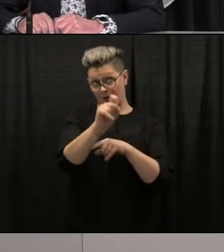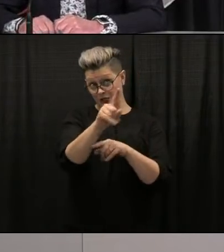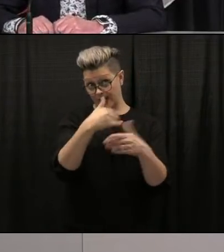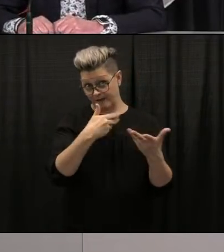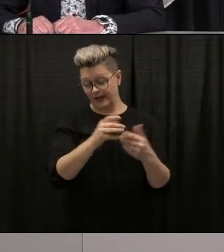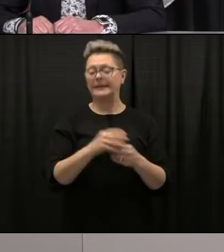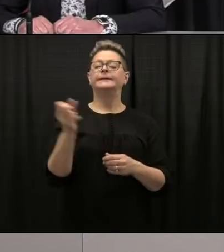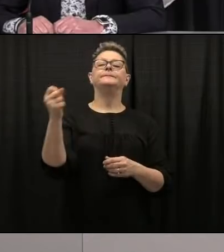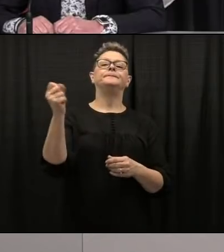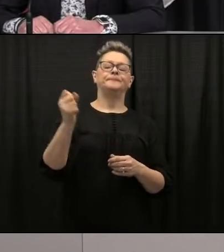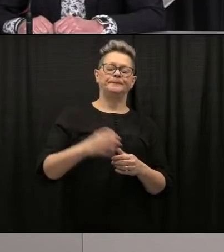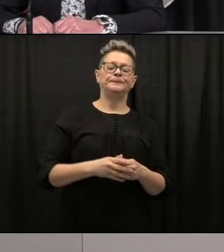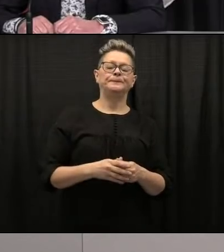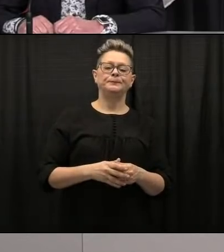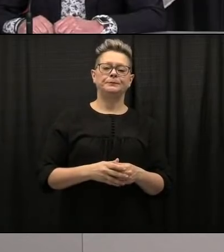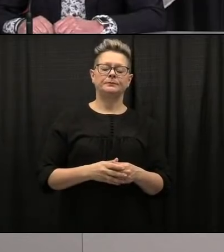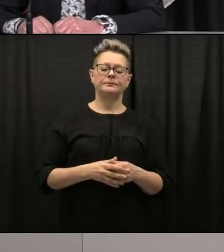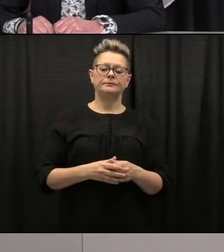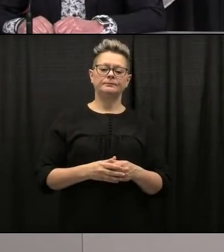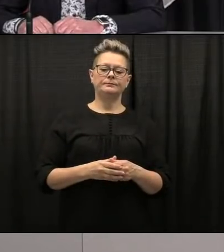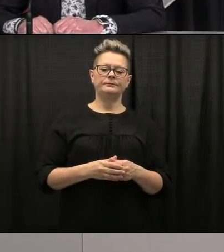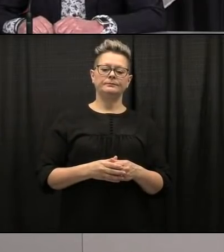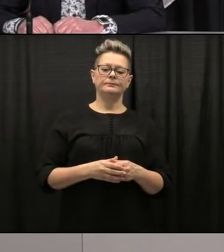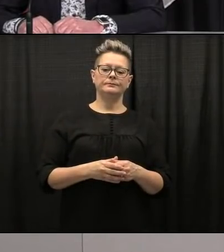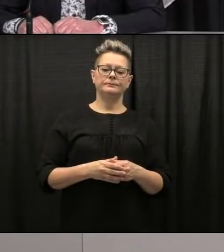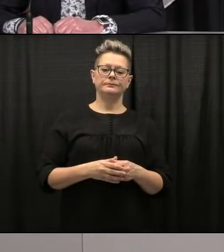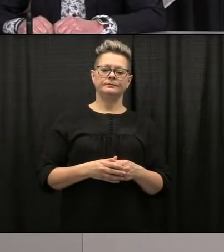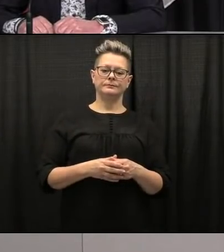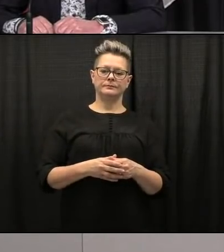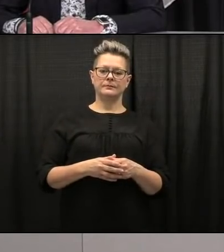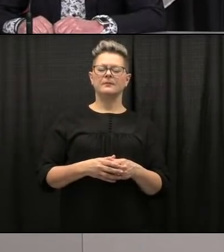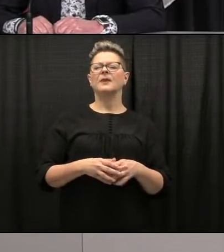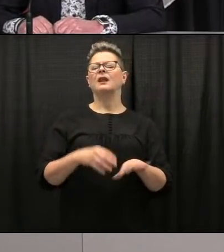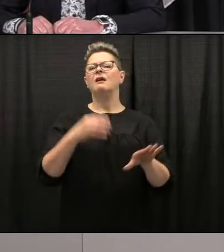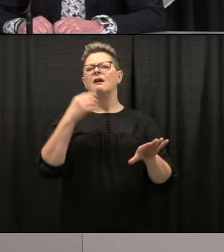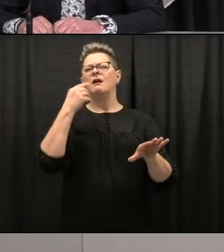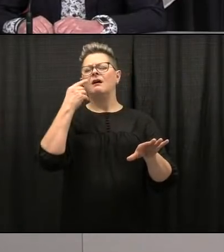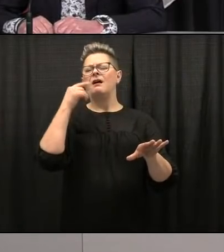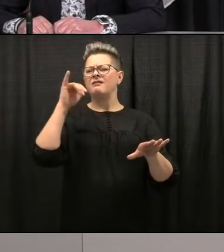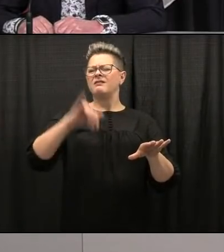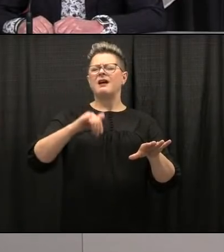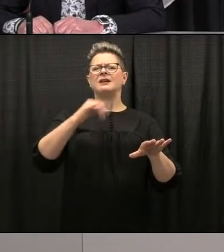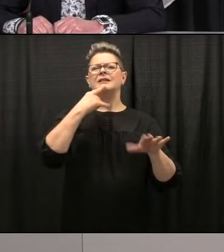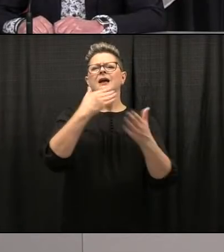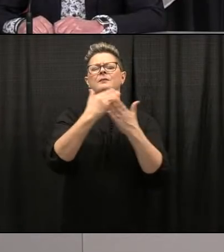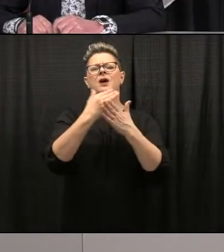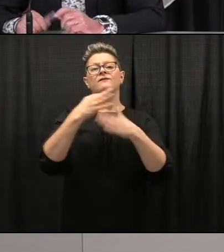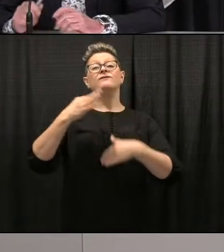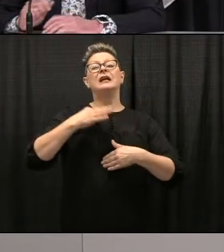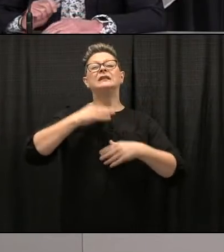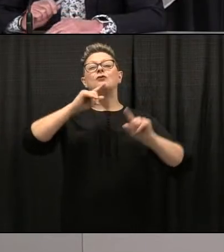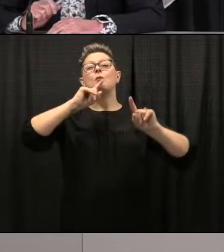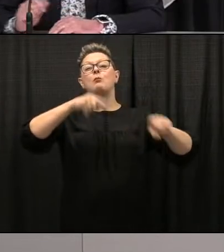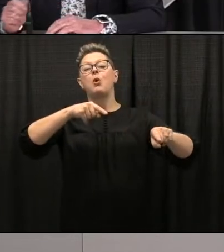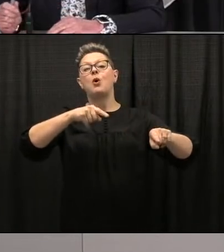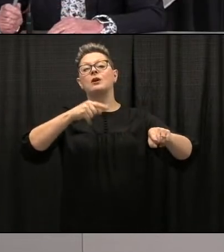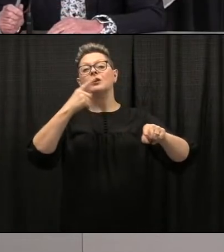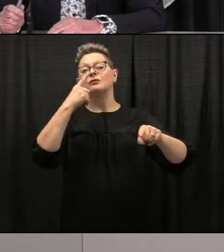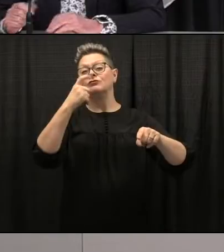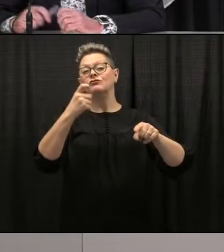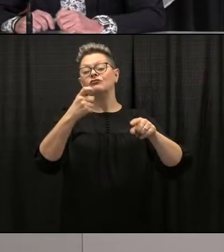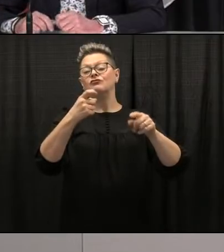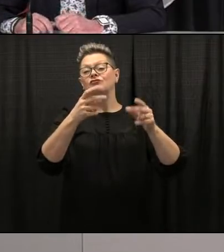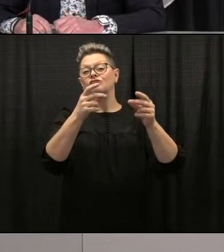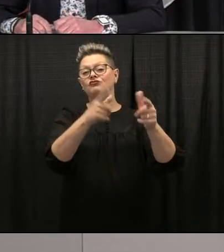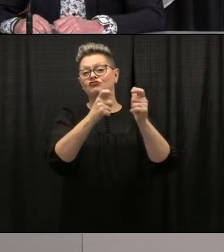Yeah, I do. Just on this new initiative to voluntarily report rapid test results, just curious about the timing. Why do we want to do